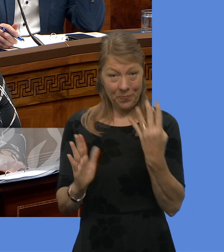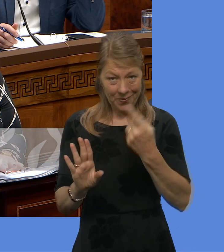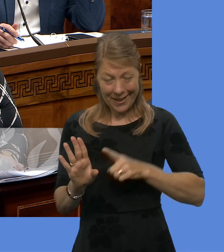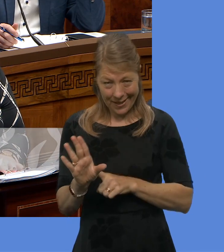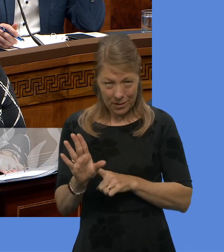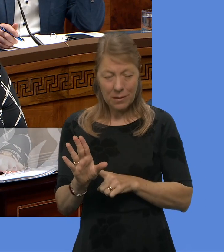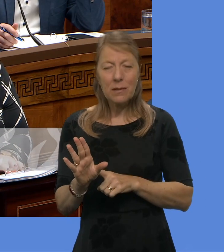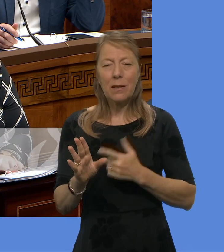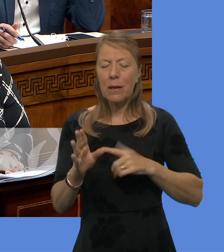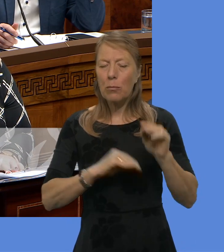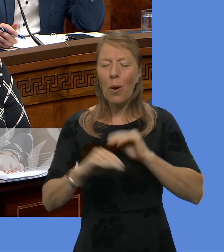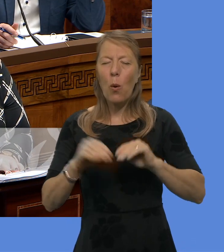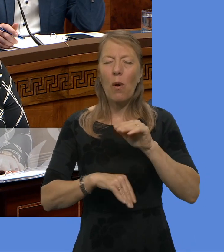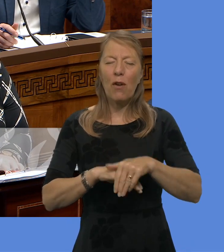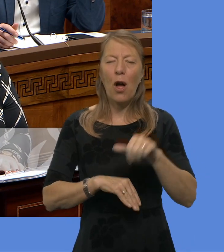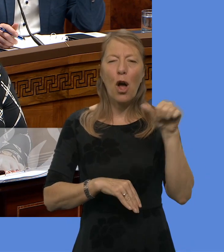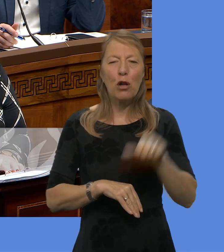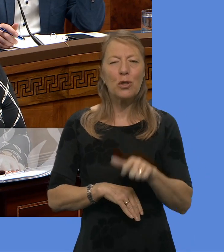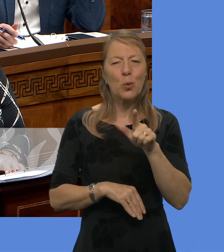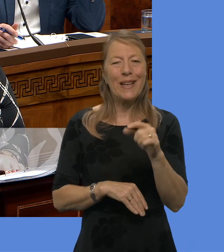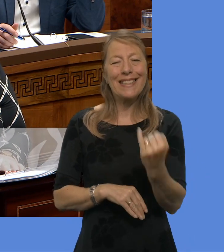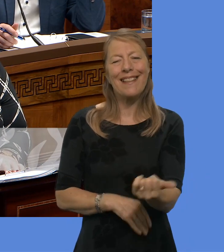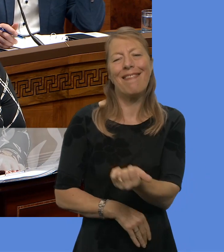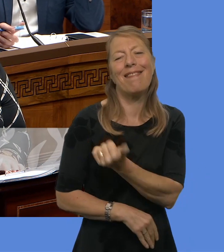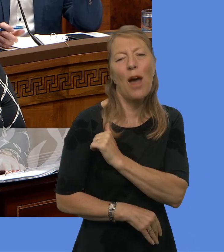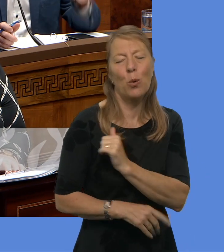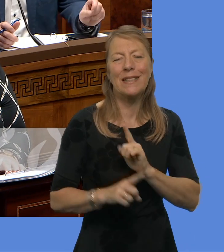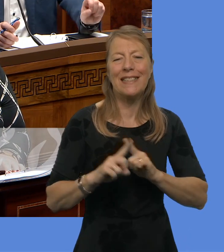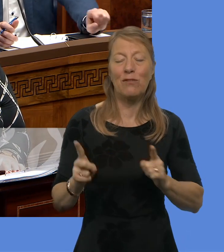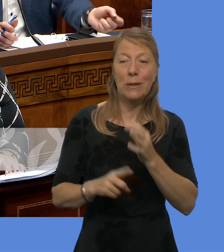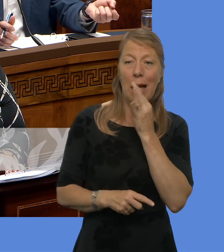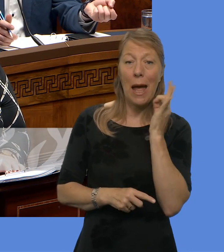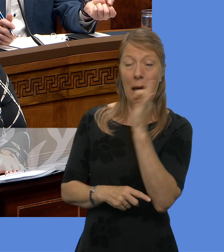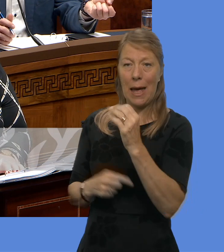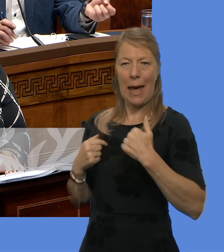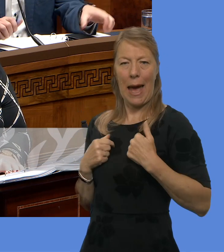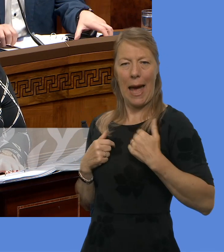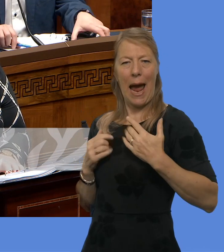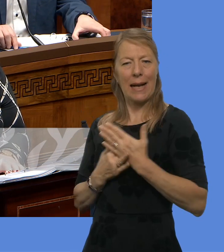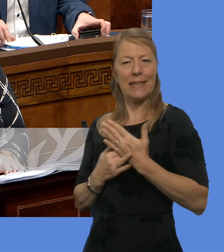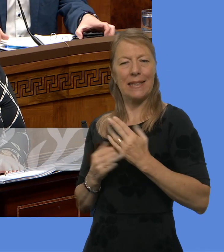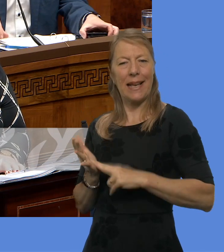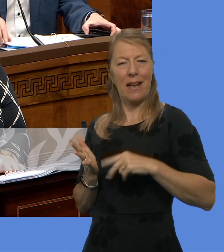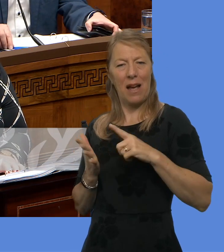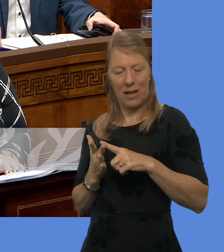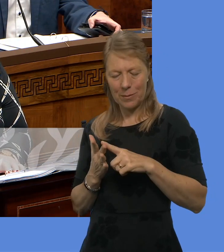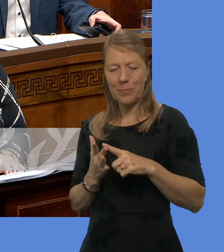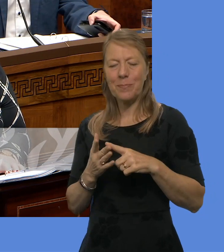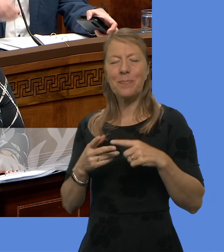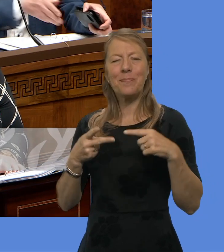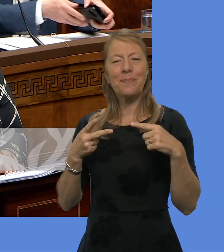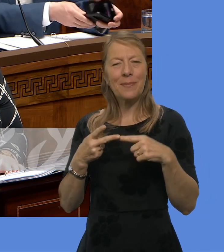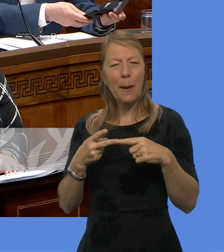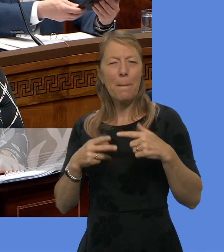176,000 disclosure applications across all three levels of check. The average turnaround times for issuing disclosure certificates for basic and standard checks was